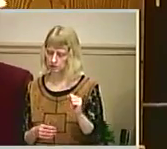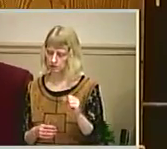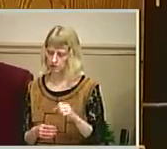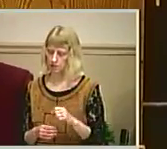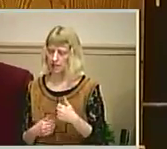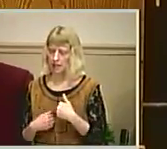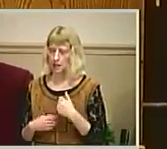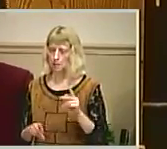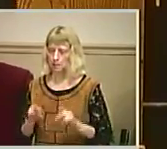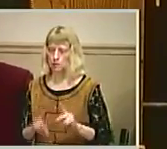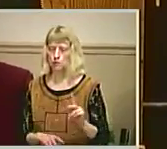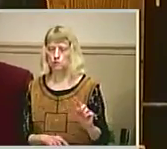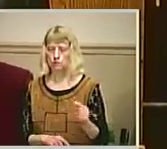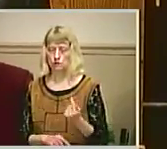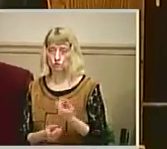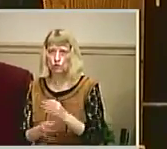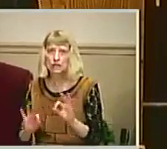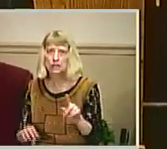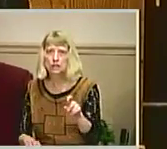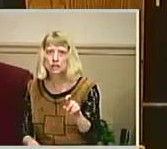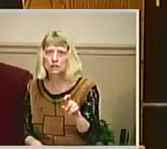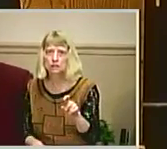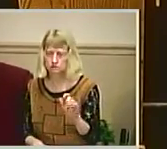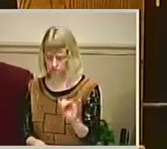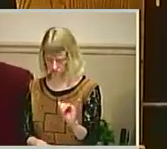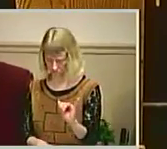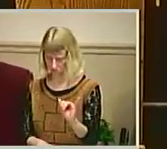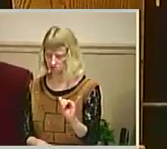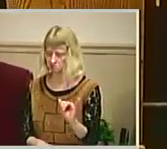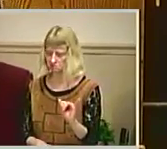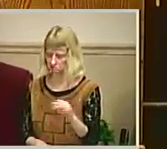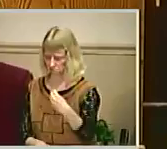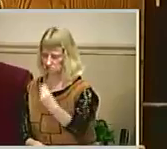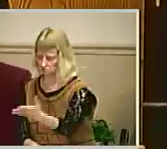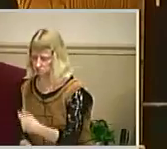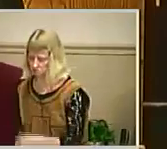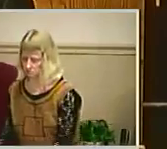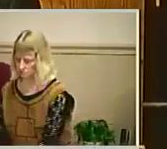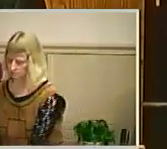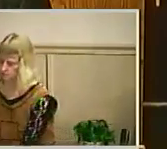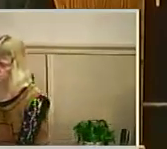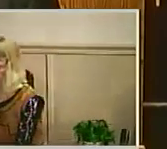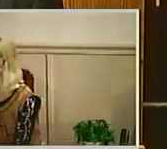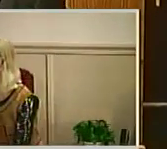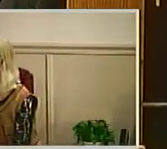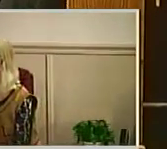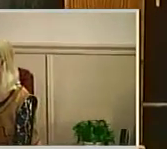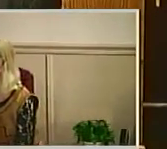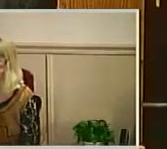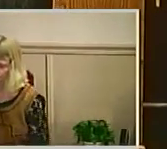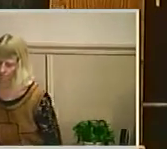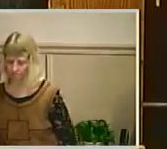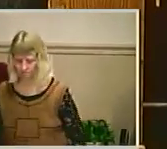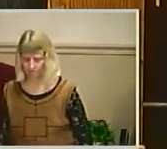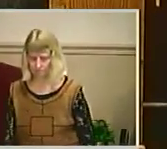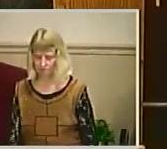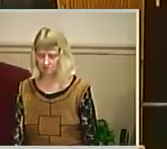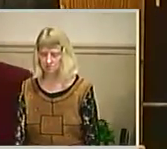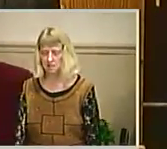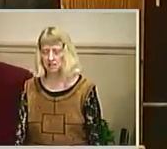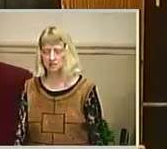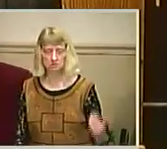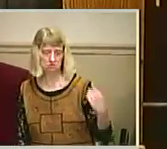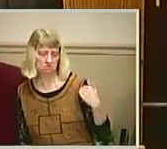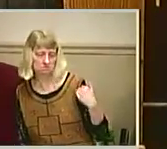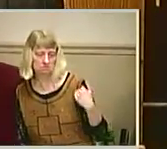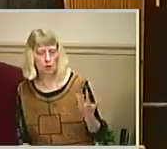We had people come up and say, is it free? Yeah, I'll take it. Some of them came back and said, give me two or three more